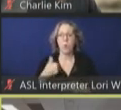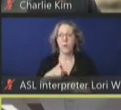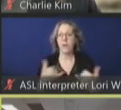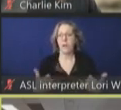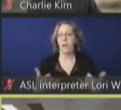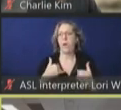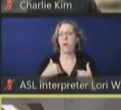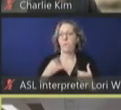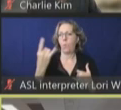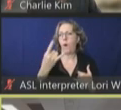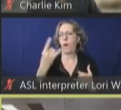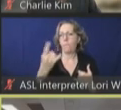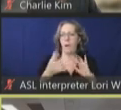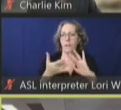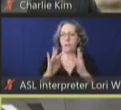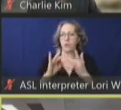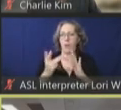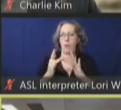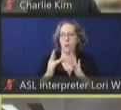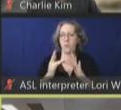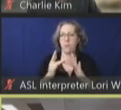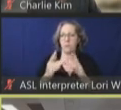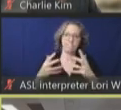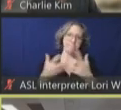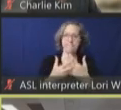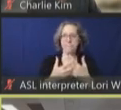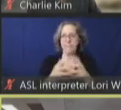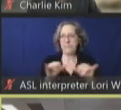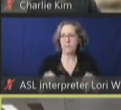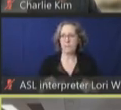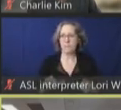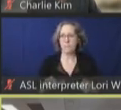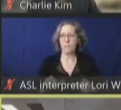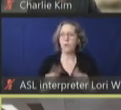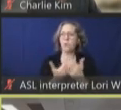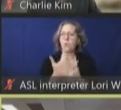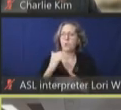system through the Listen Everywhere app.